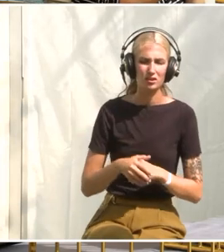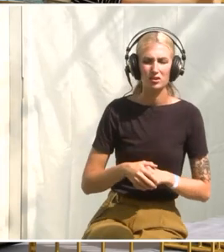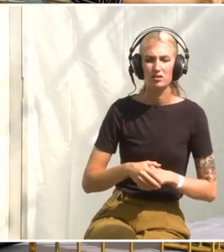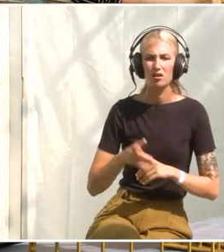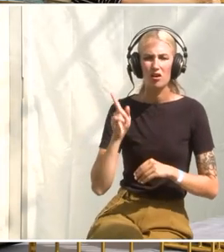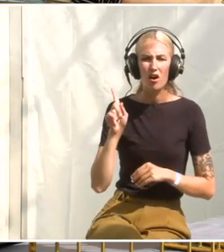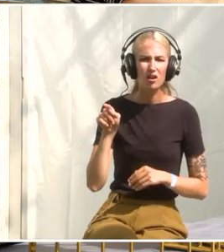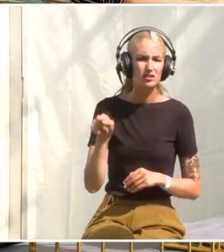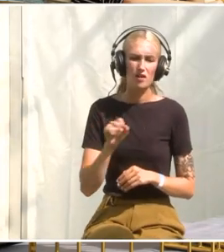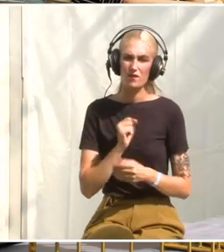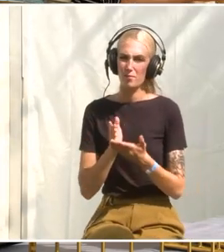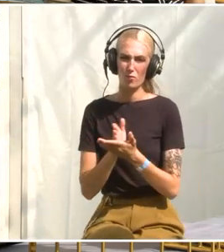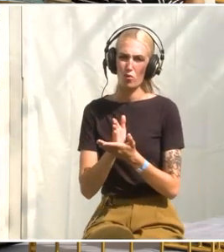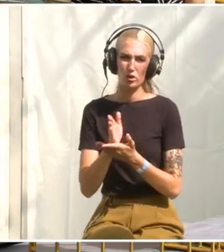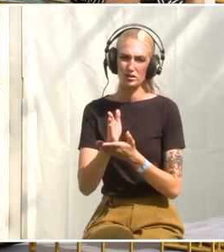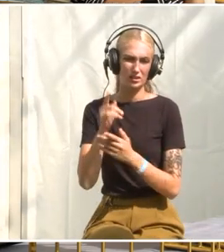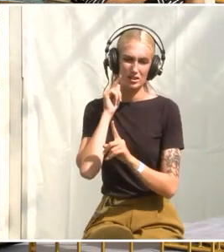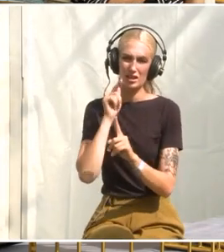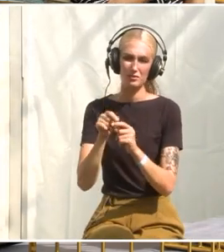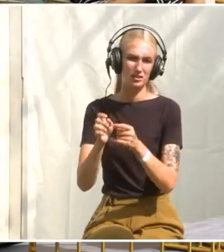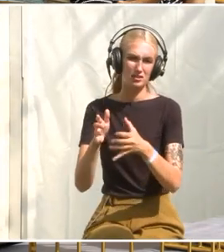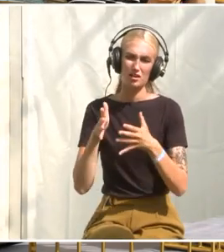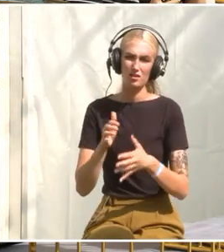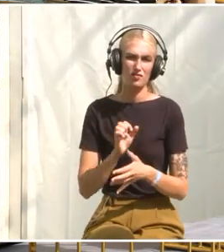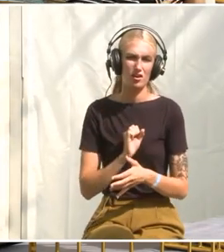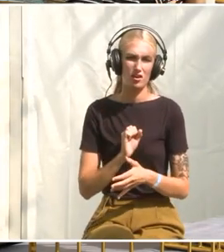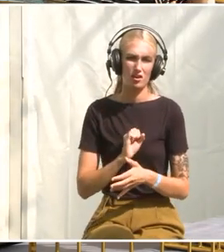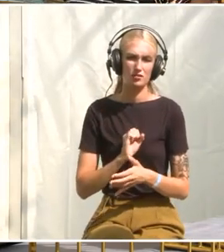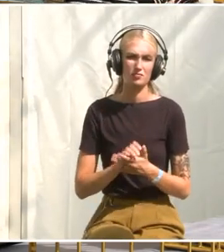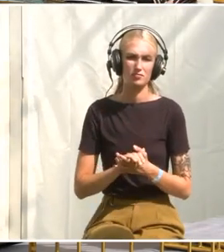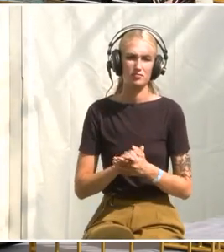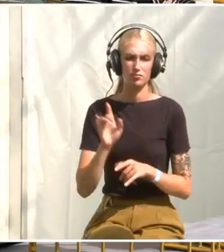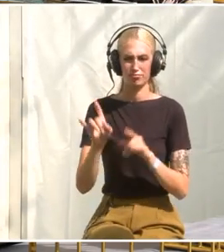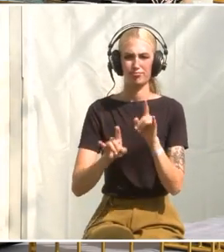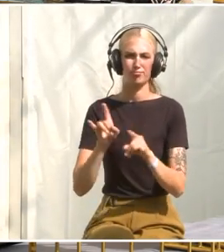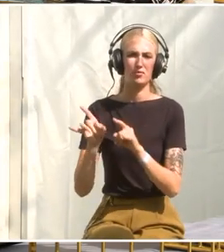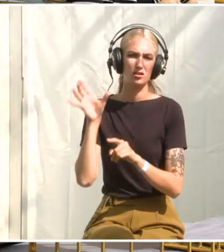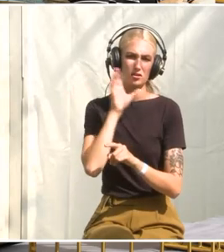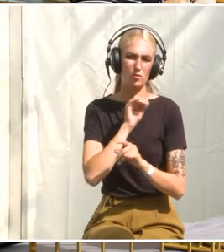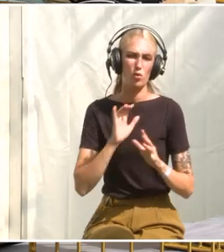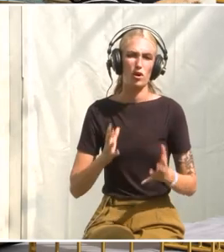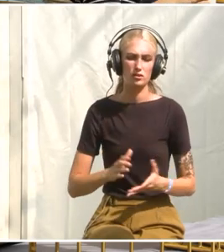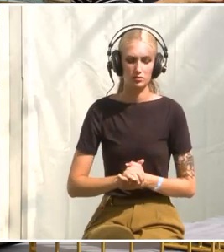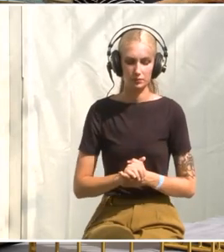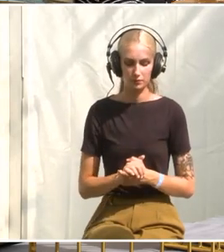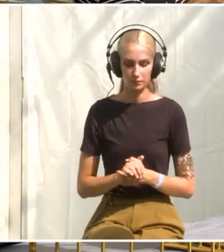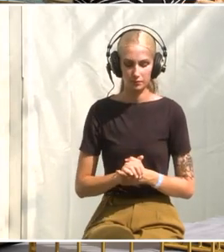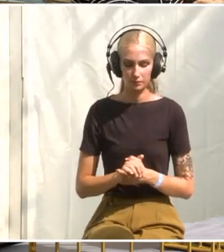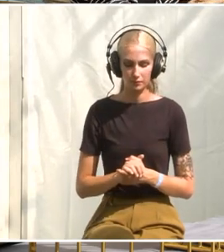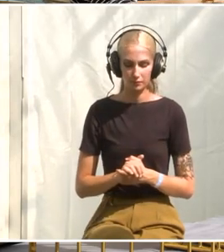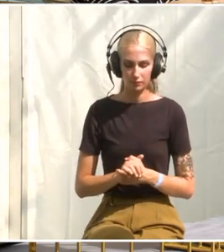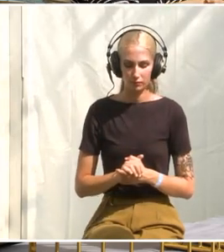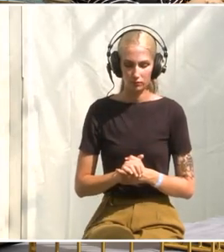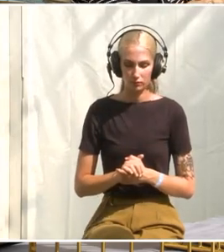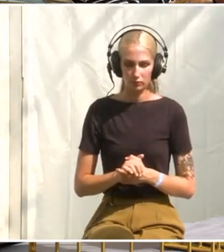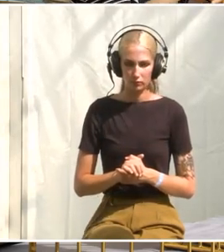policy objectives to attract, so kind of magnet destinations. Again, this policy question we can't get